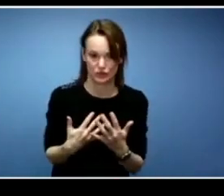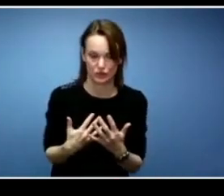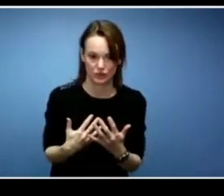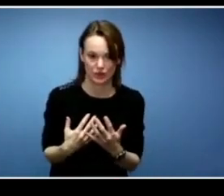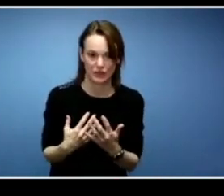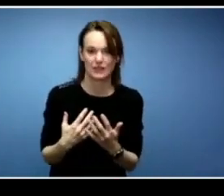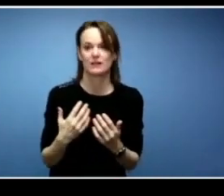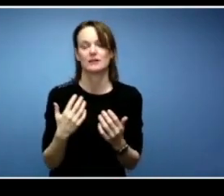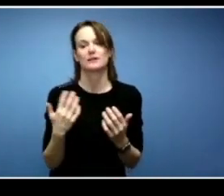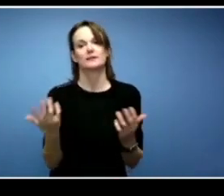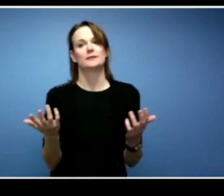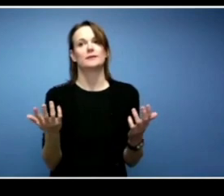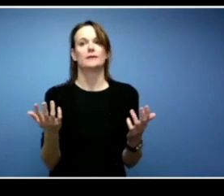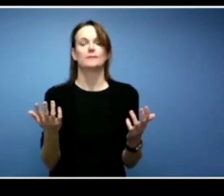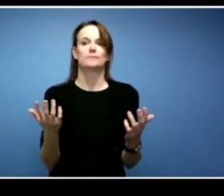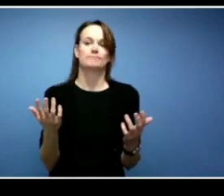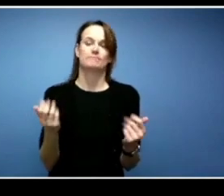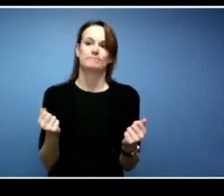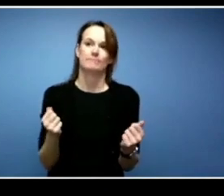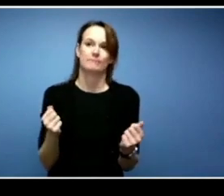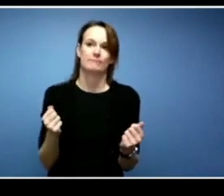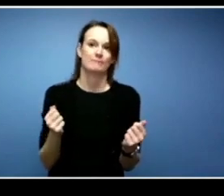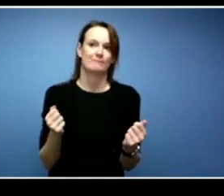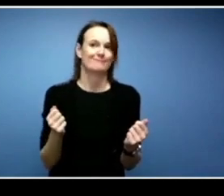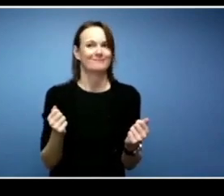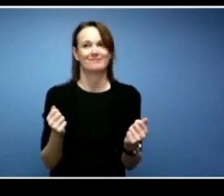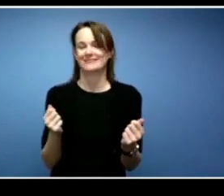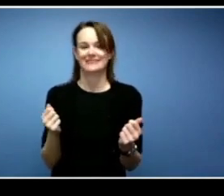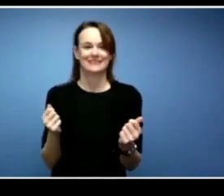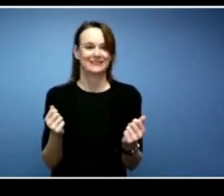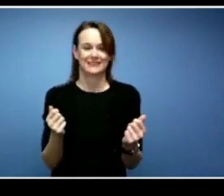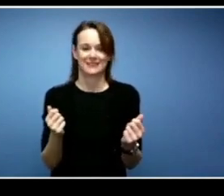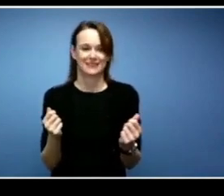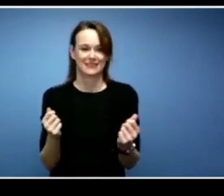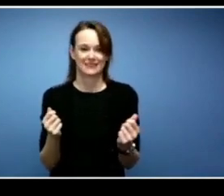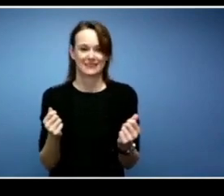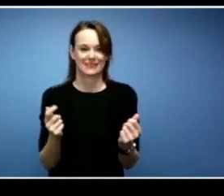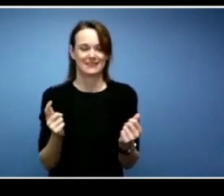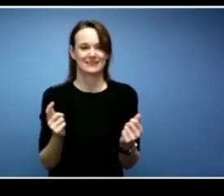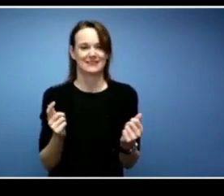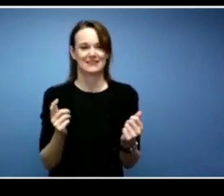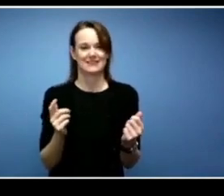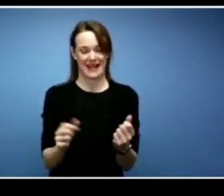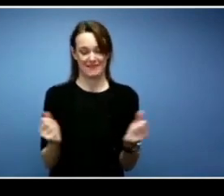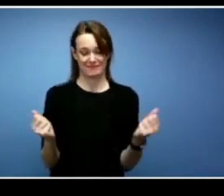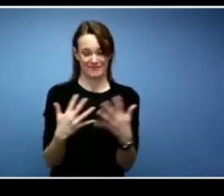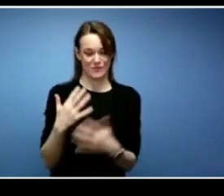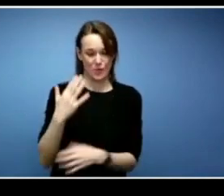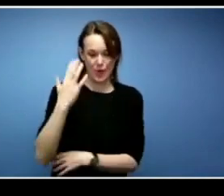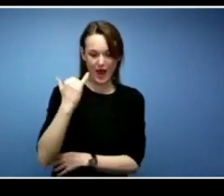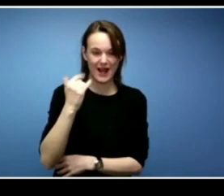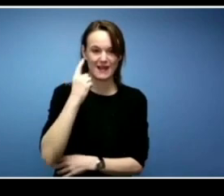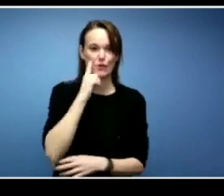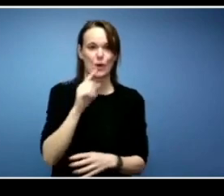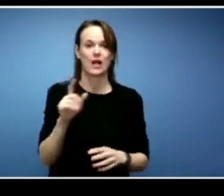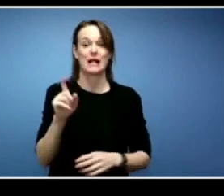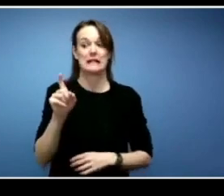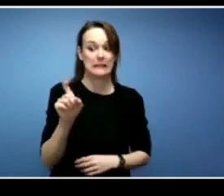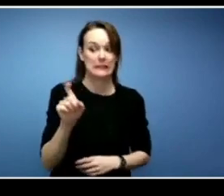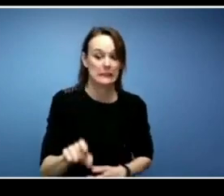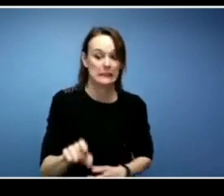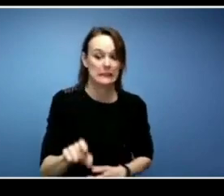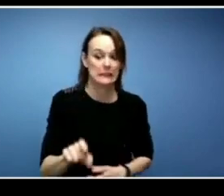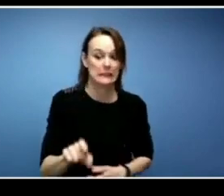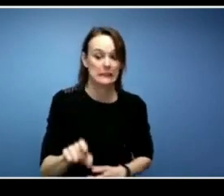not getting started. I don't know what it is about that fear aspect in just recording, because even